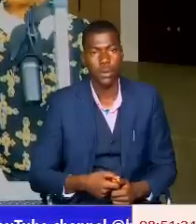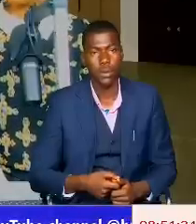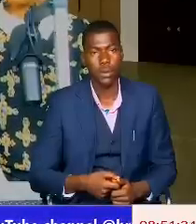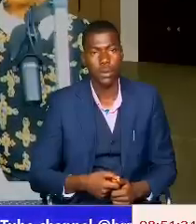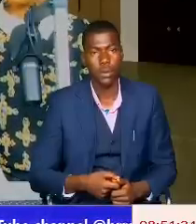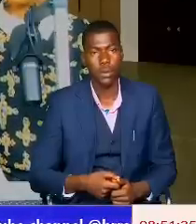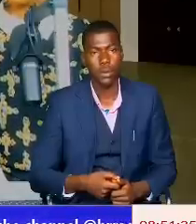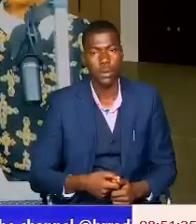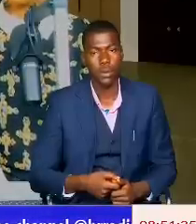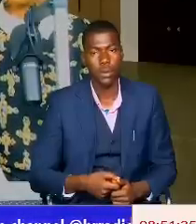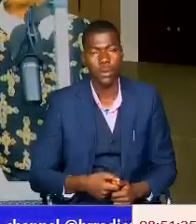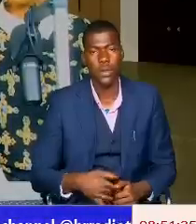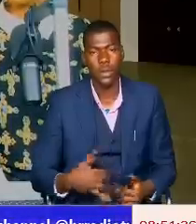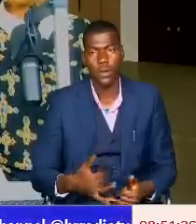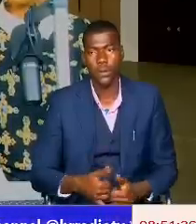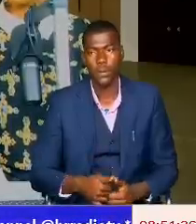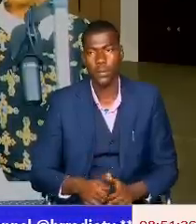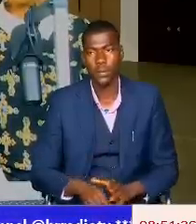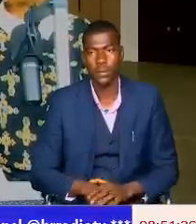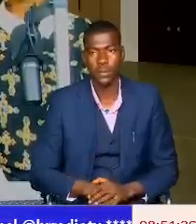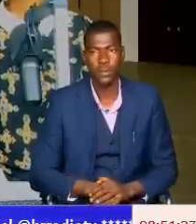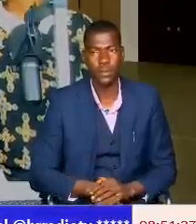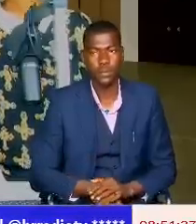Put the bucket. Put the bucket.